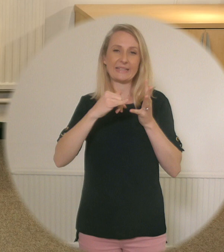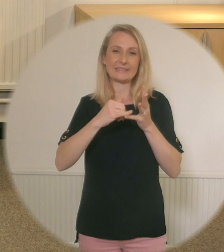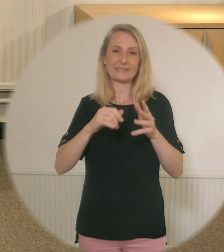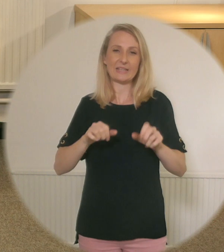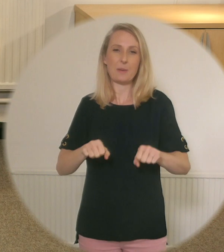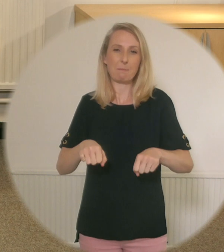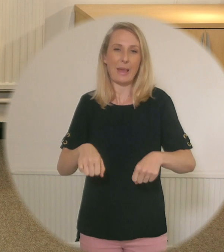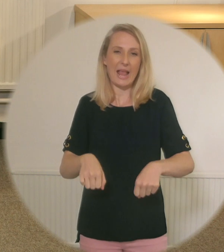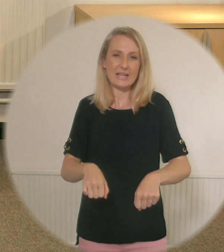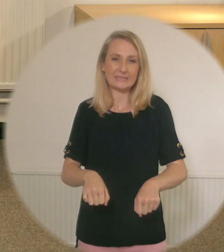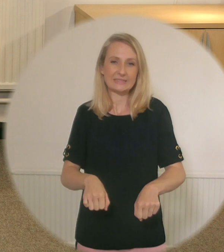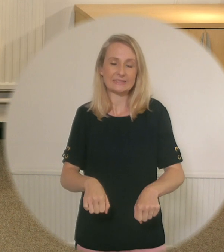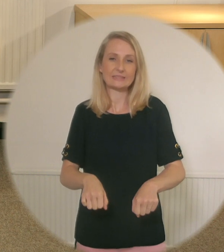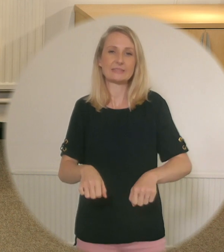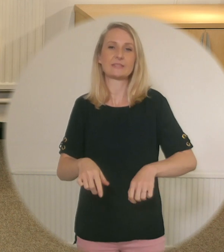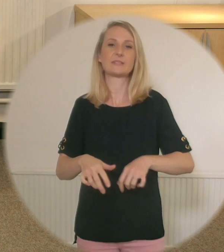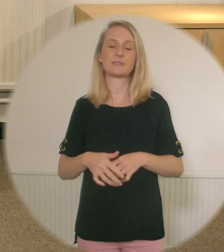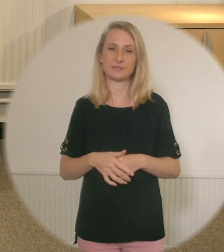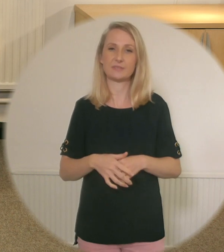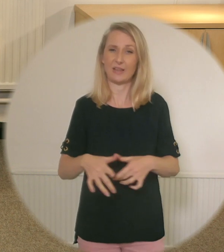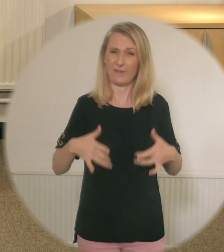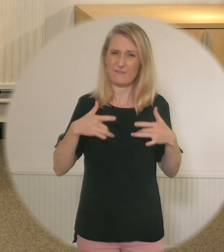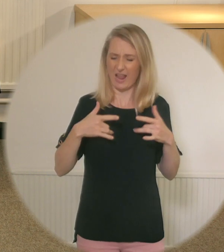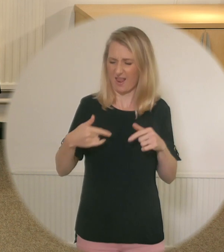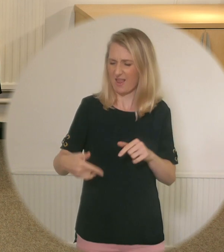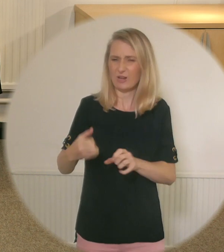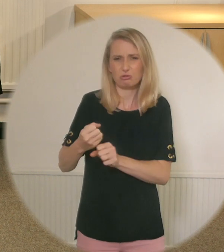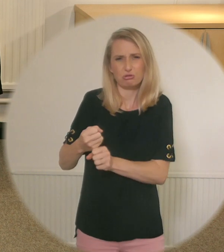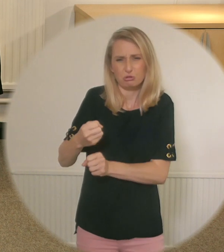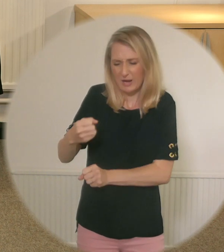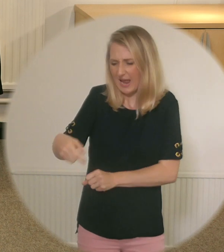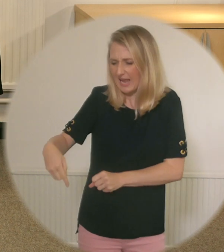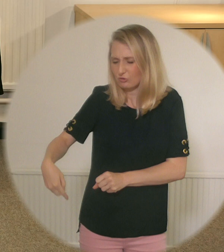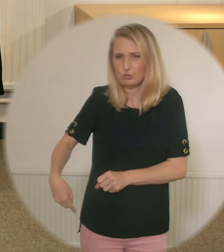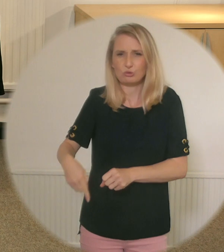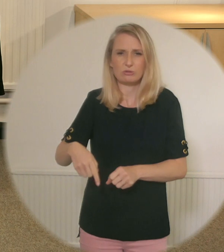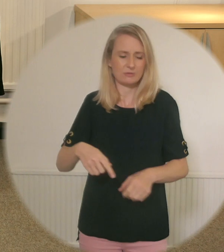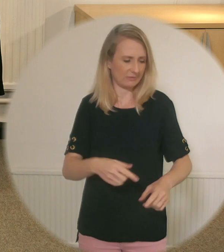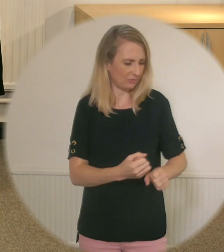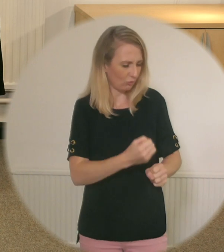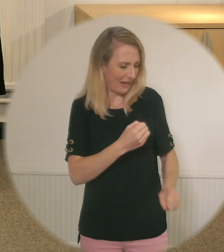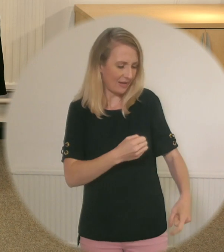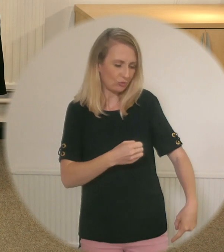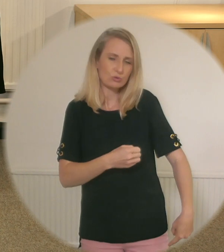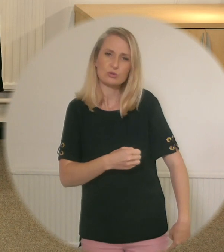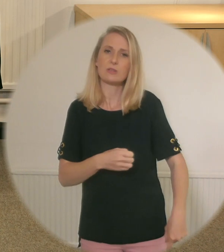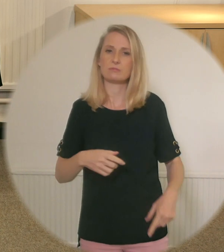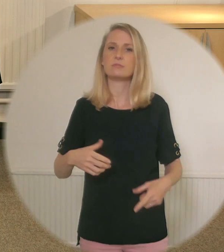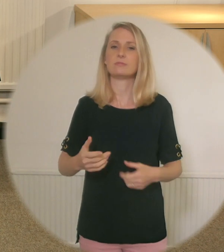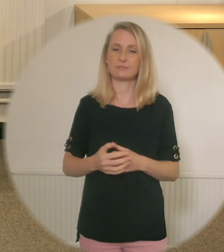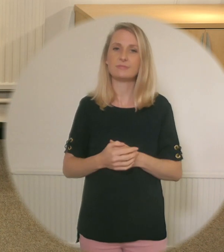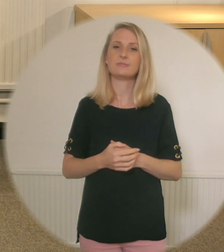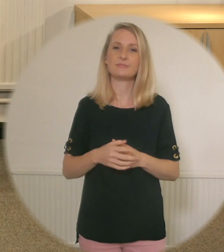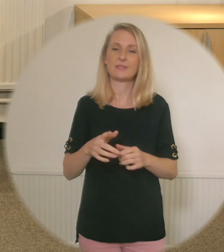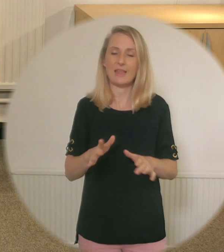your ankles, maybe your calf muscles stretching, maybe your thighs a little bit as well. And then we're coming